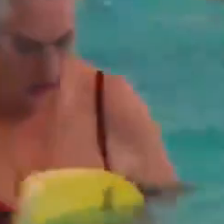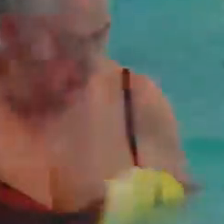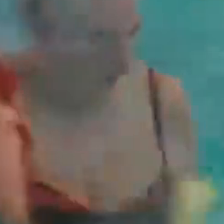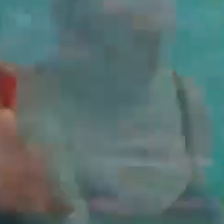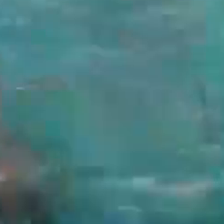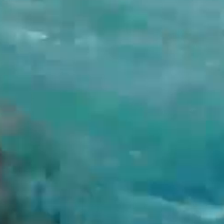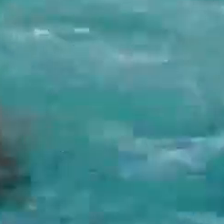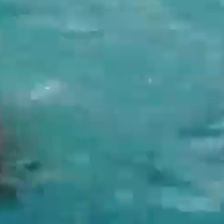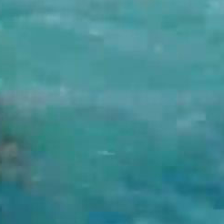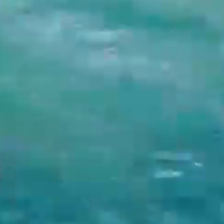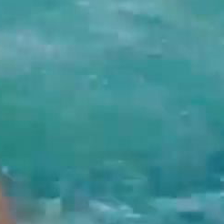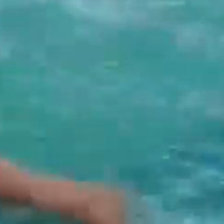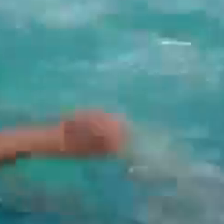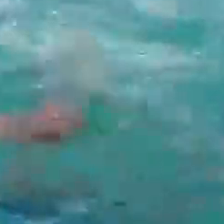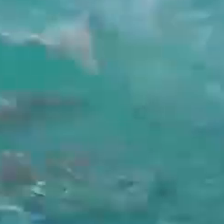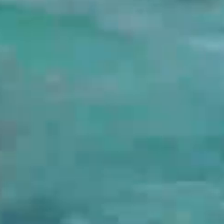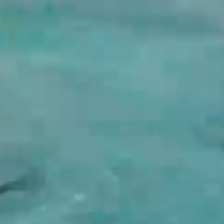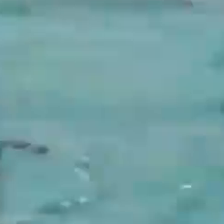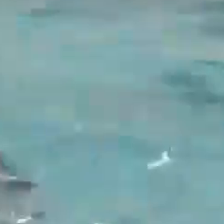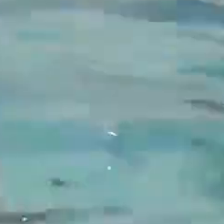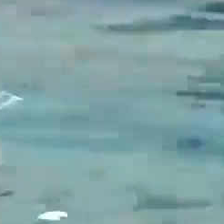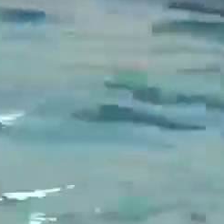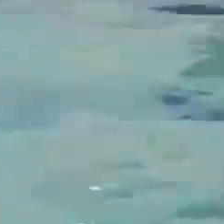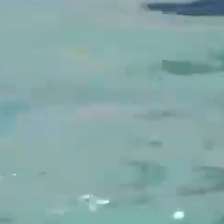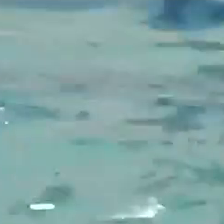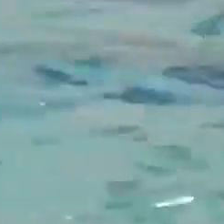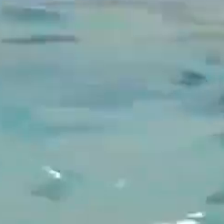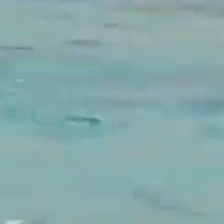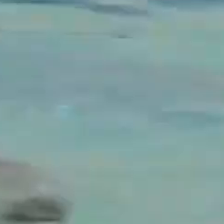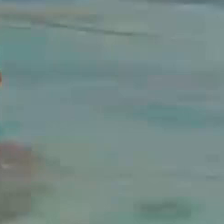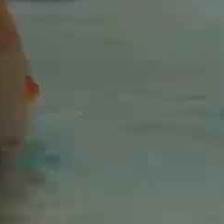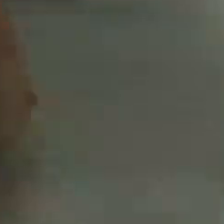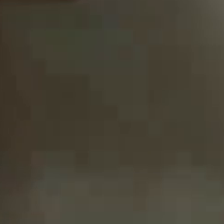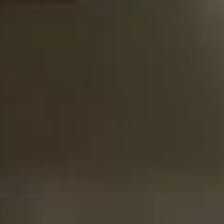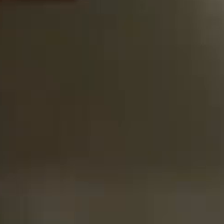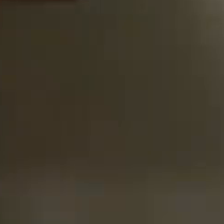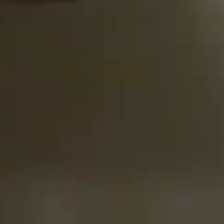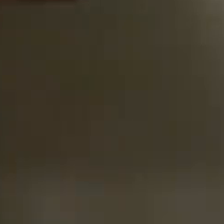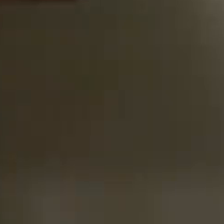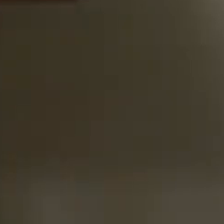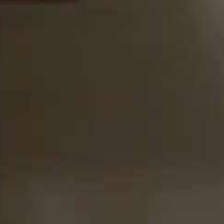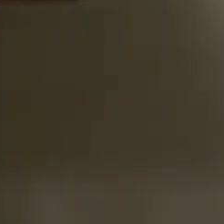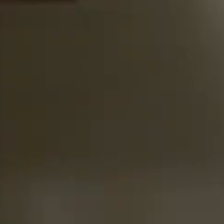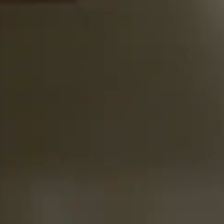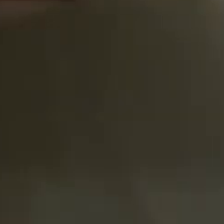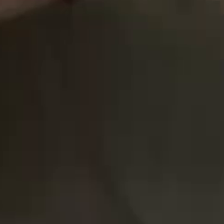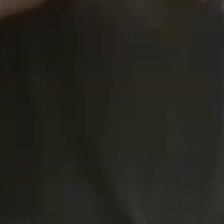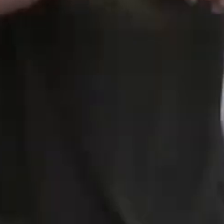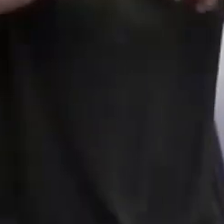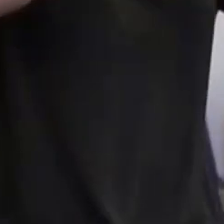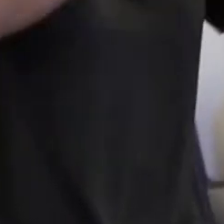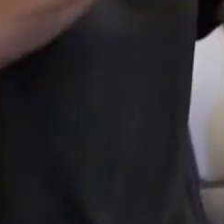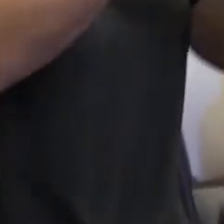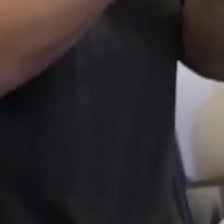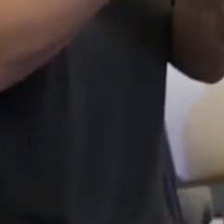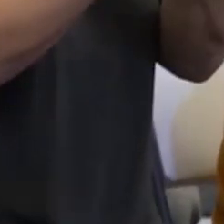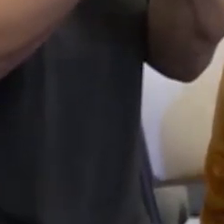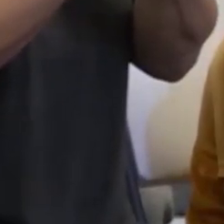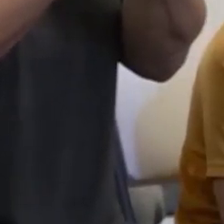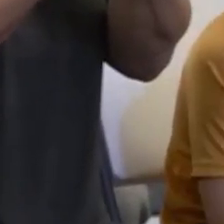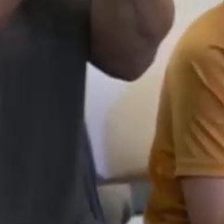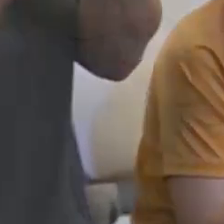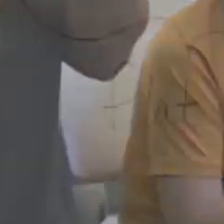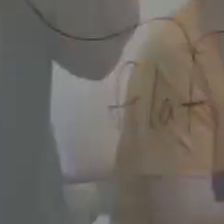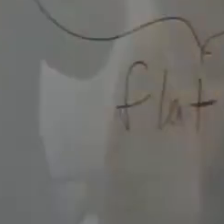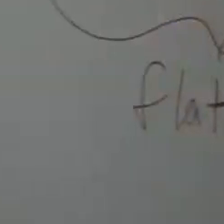aquatic exercise and swimming lessons for youth with Down syndrome, and by sponsoring American Sign Language beginner and advanced classes throughout